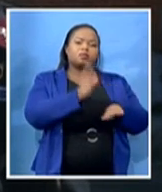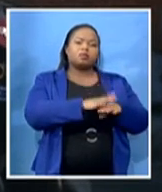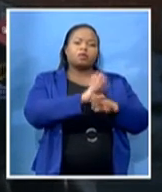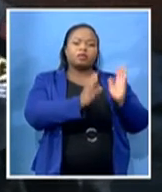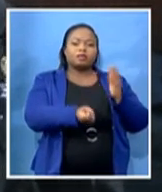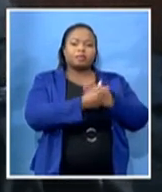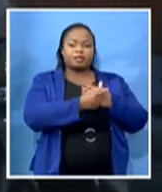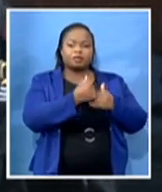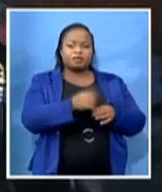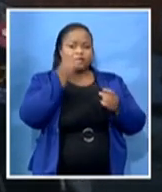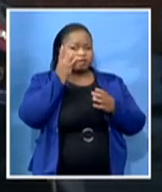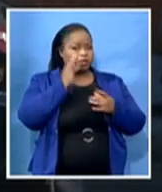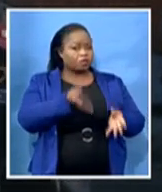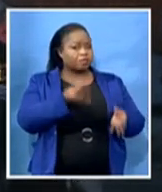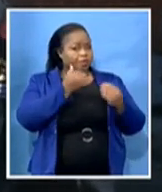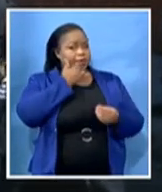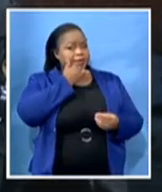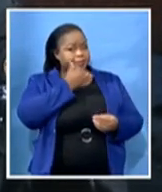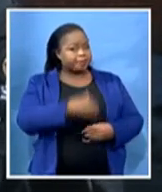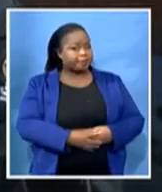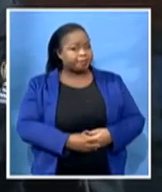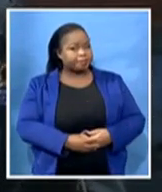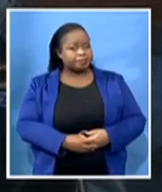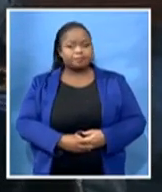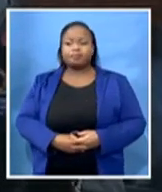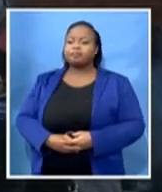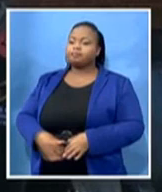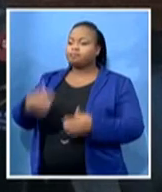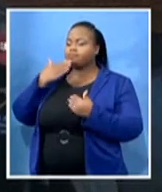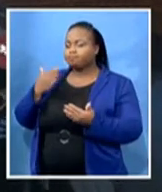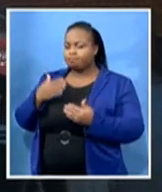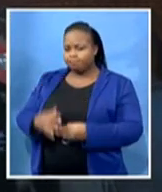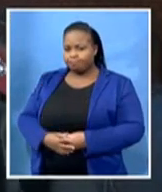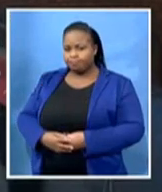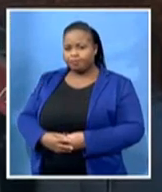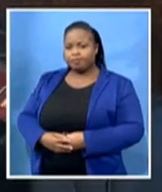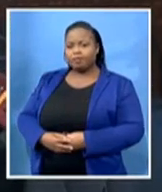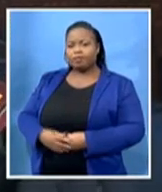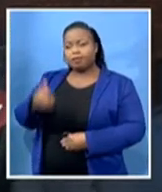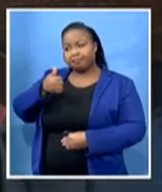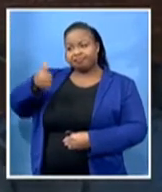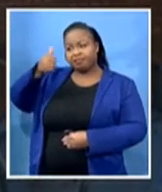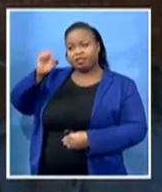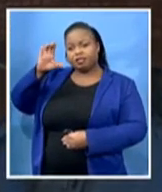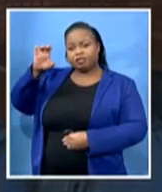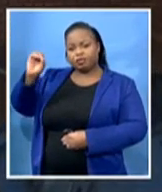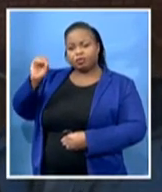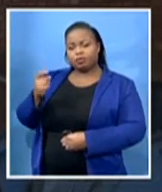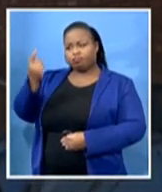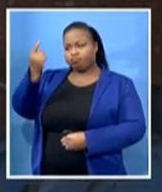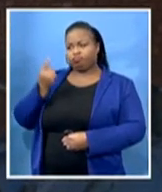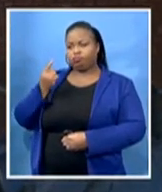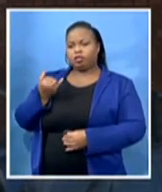with it? Thank you. The CEO came and just addressed us earlier on, outlining what